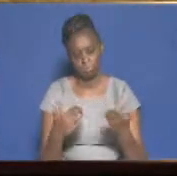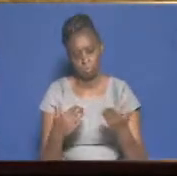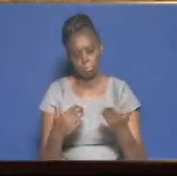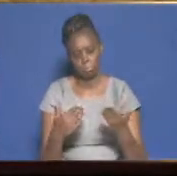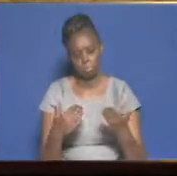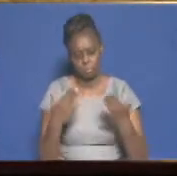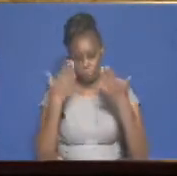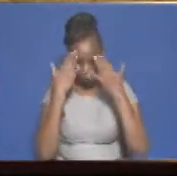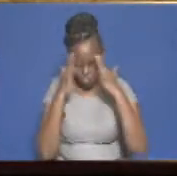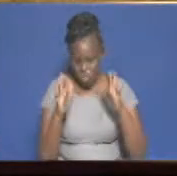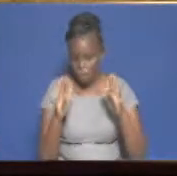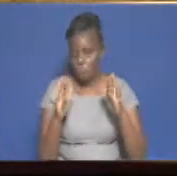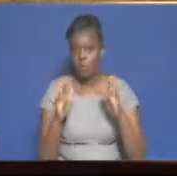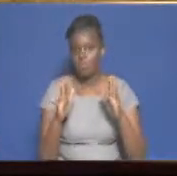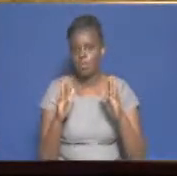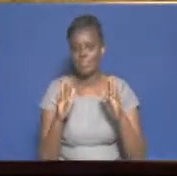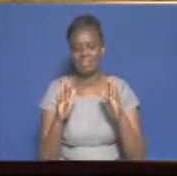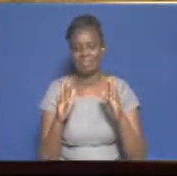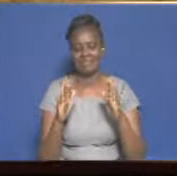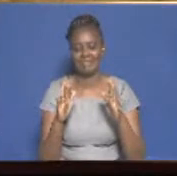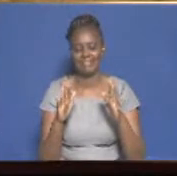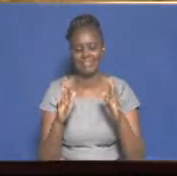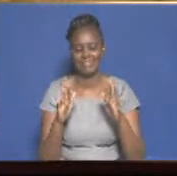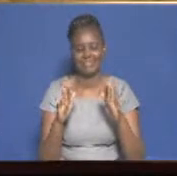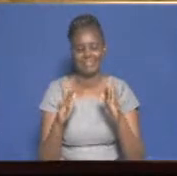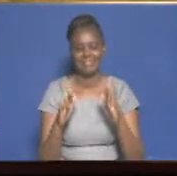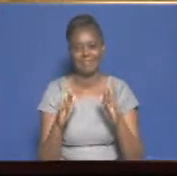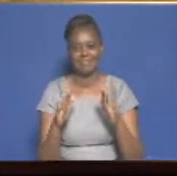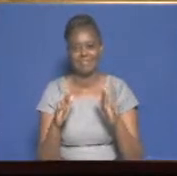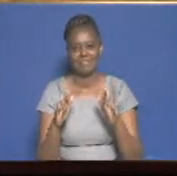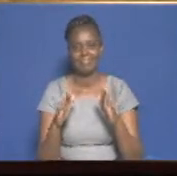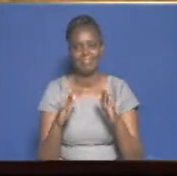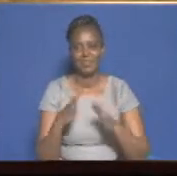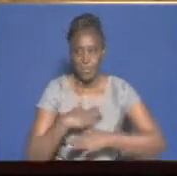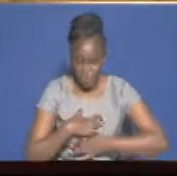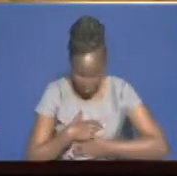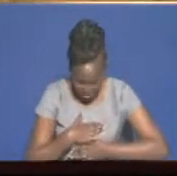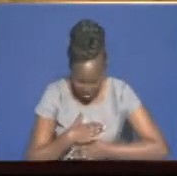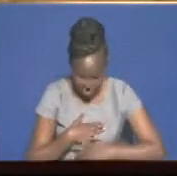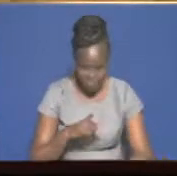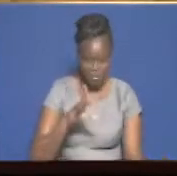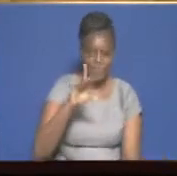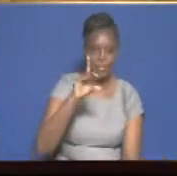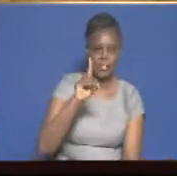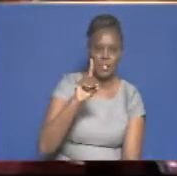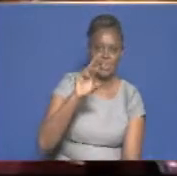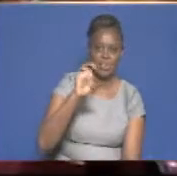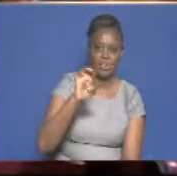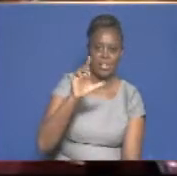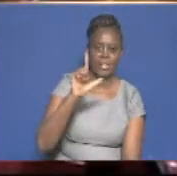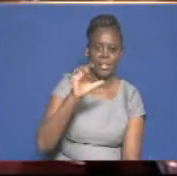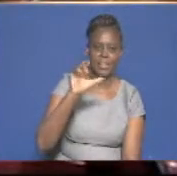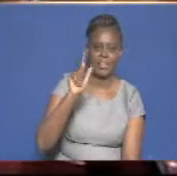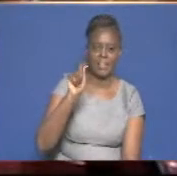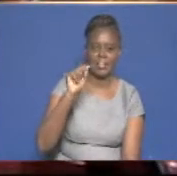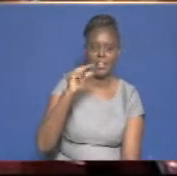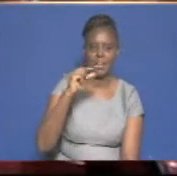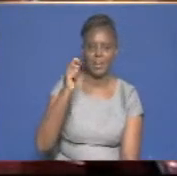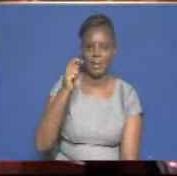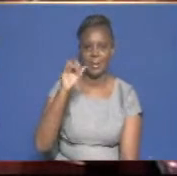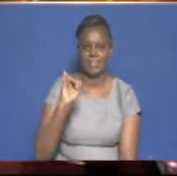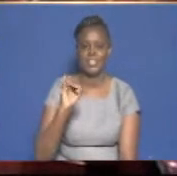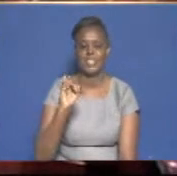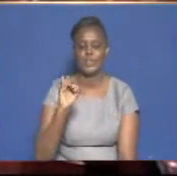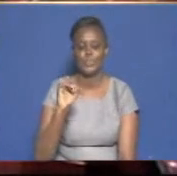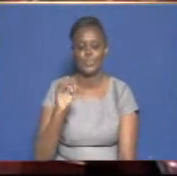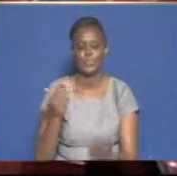when the donkeys are going to catch up with the horses, but Honorable Danita Gati. Thank